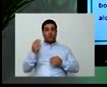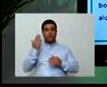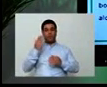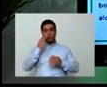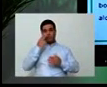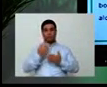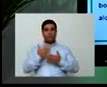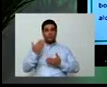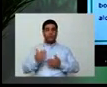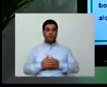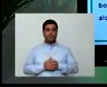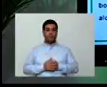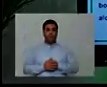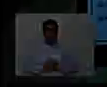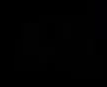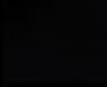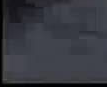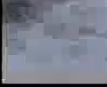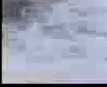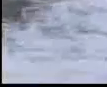videolavhaga e'tiboringizni qaratamiz. Marhamat.